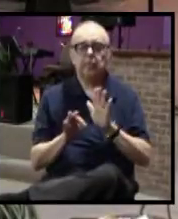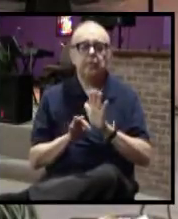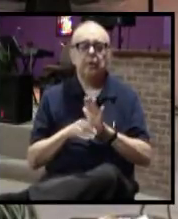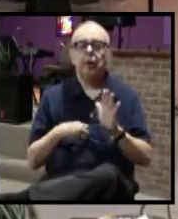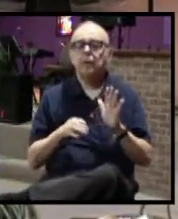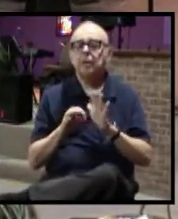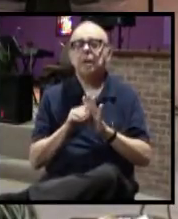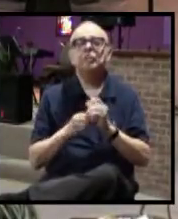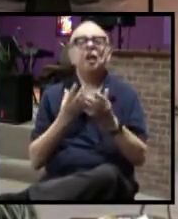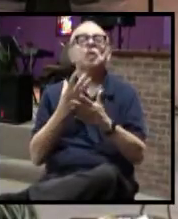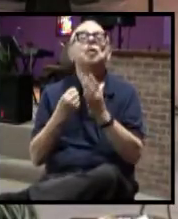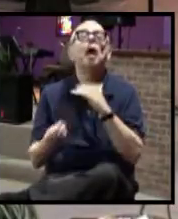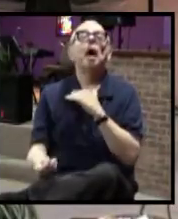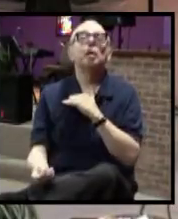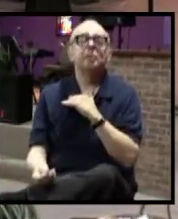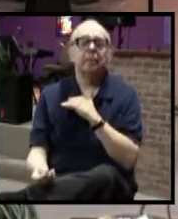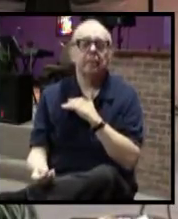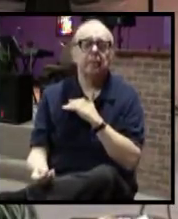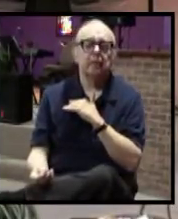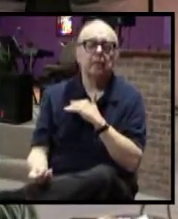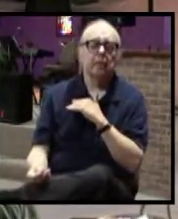He don't have leprosy anymore.